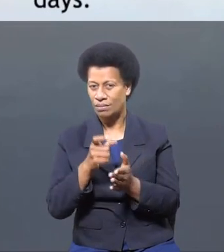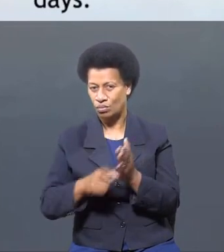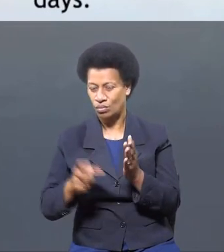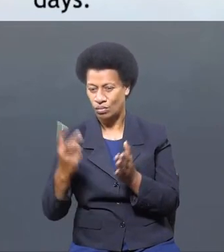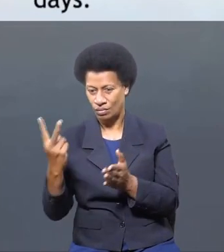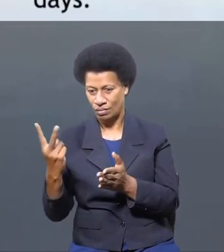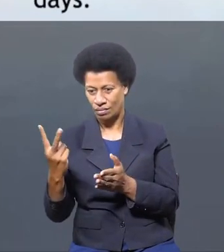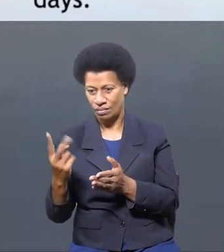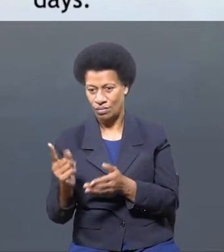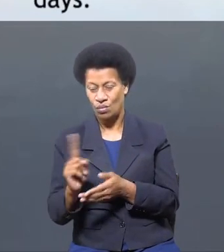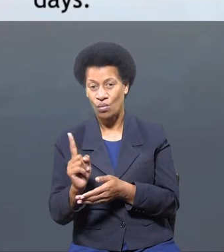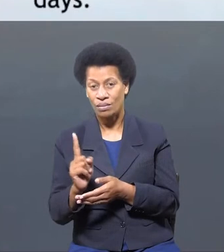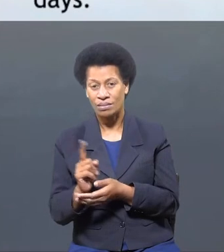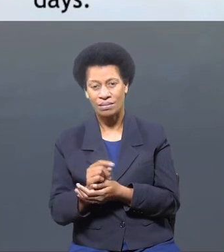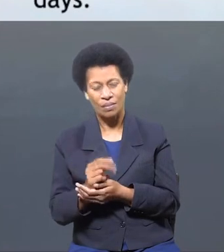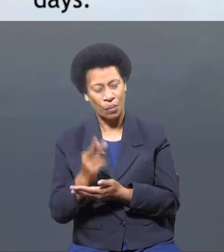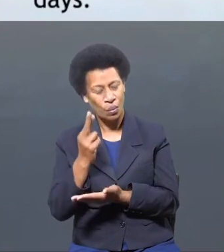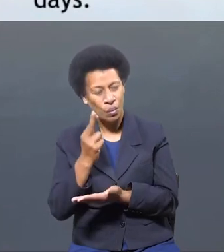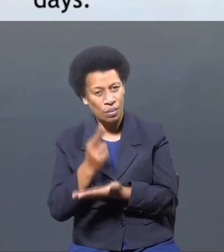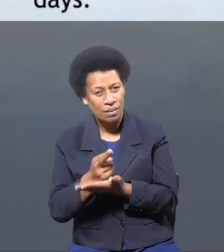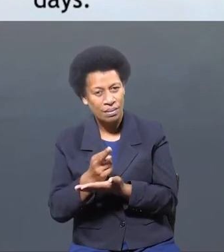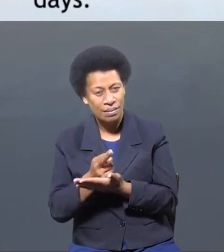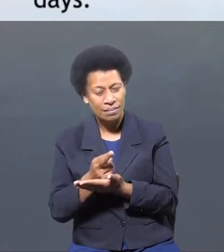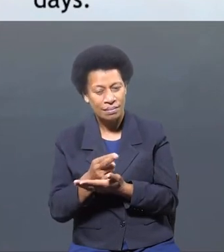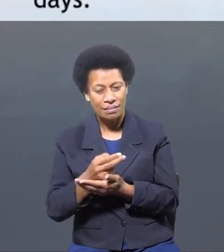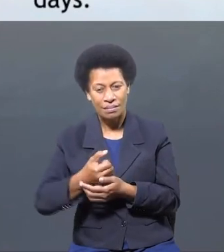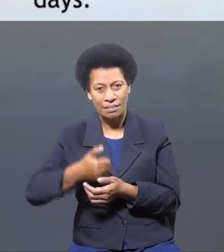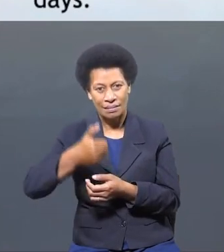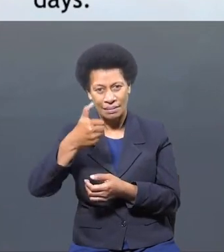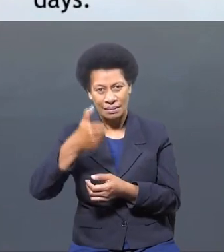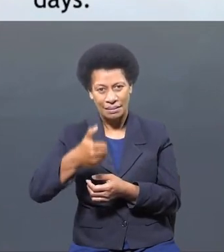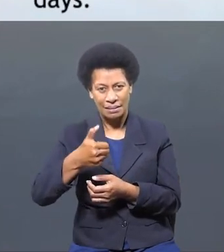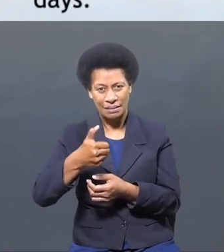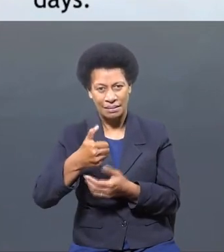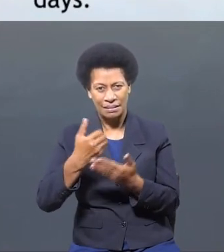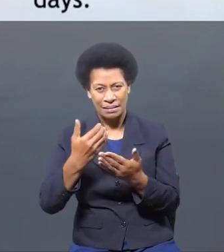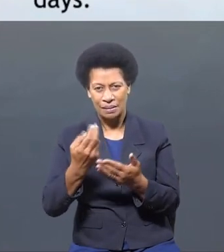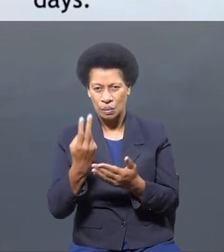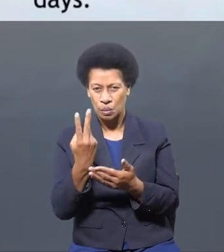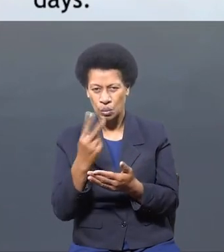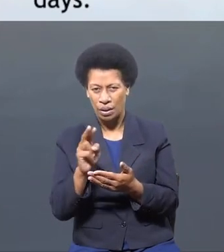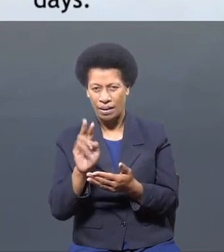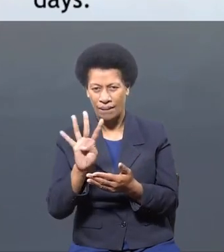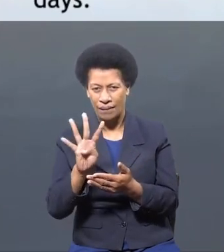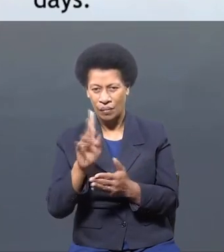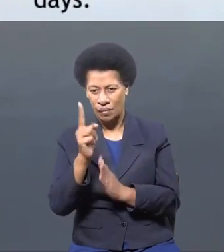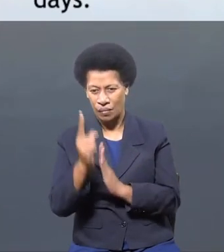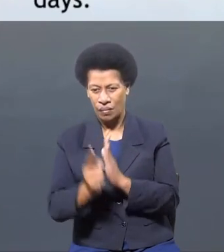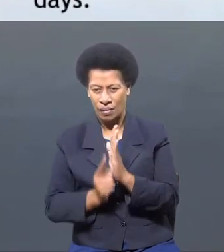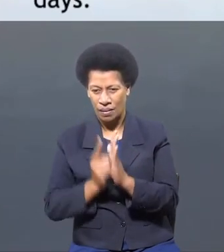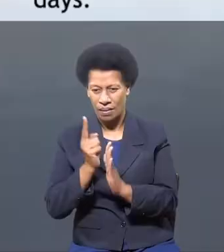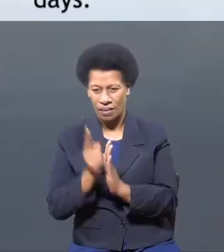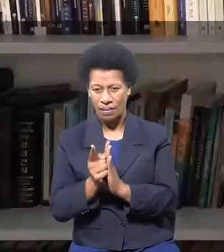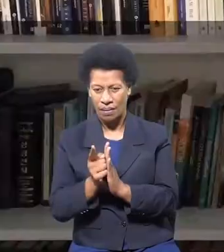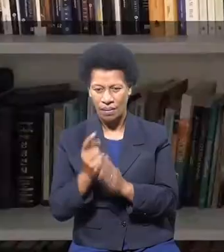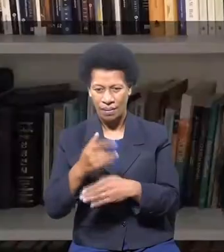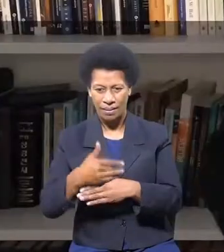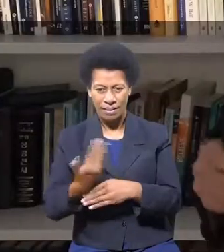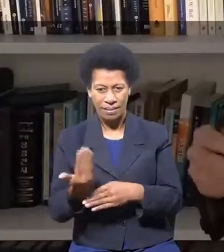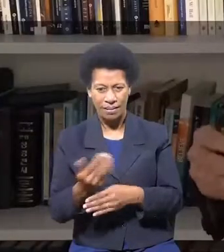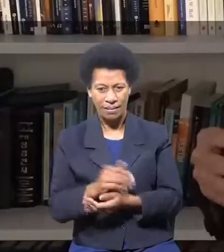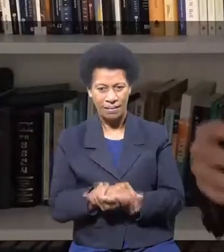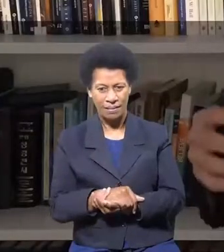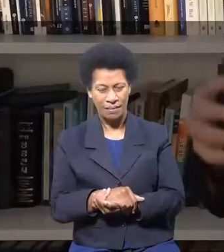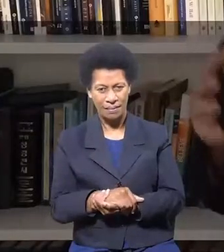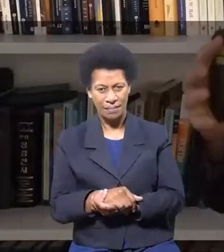teach a literal material creation consisting of six literal 24-hour days. He's